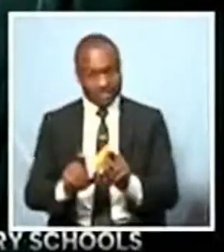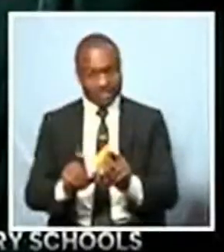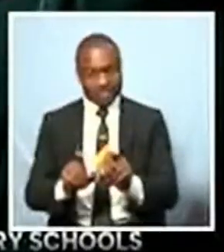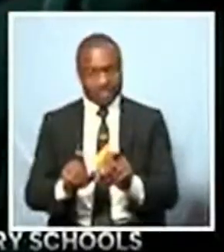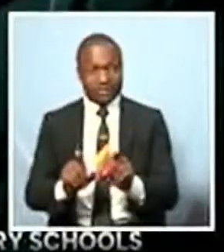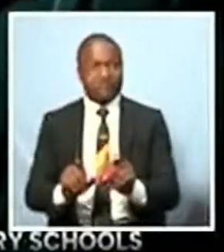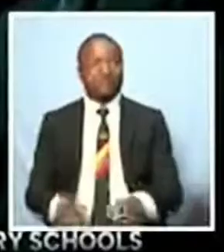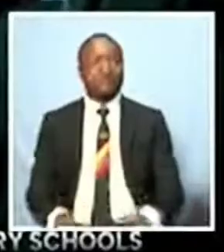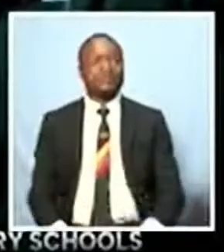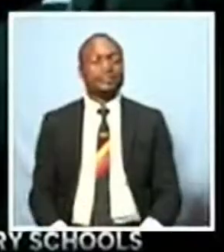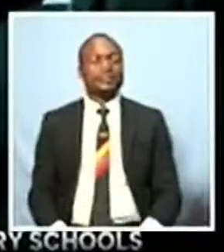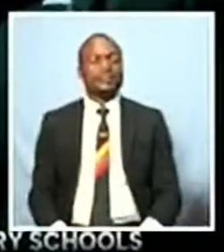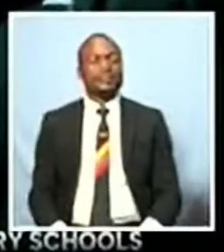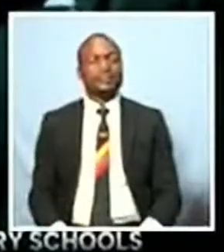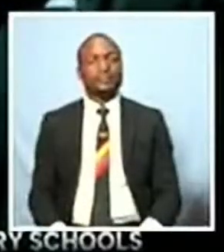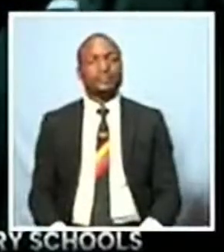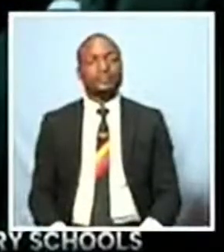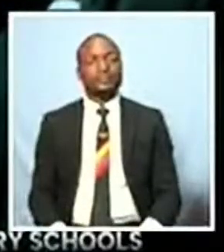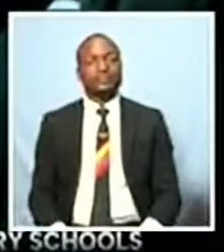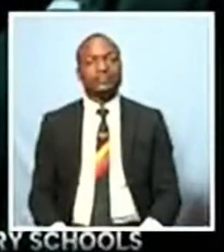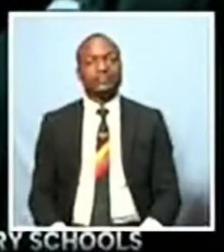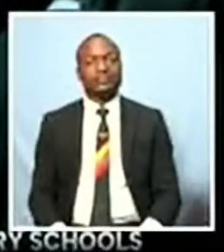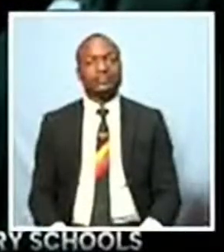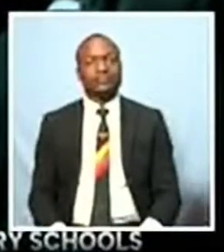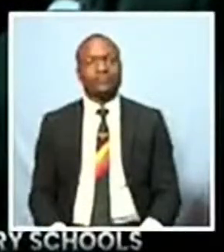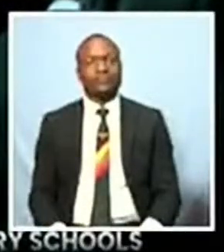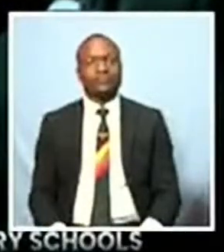summary. The